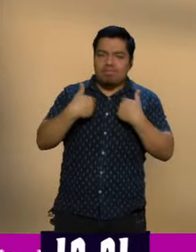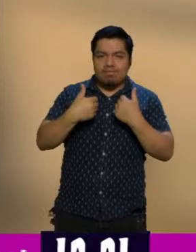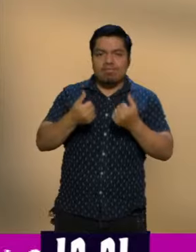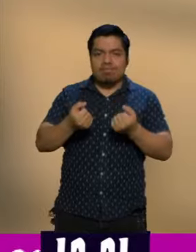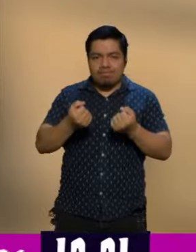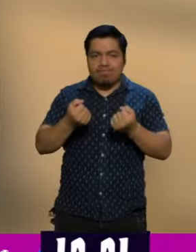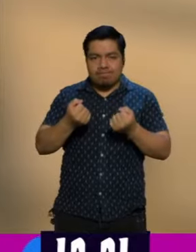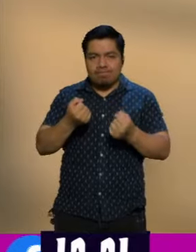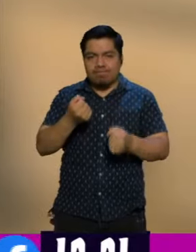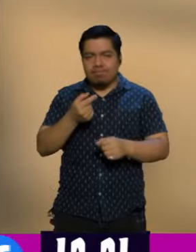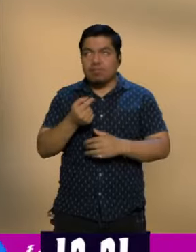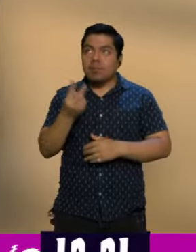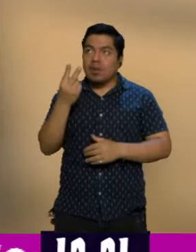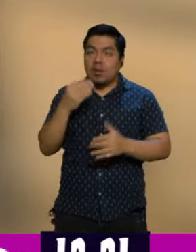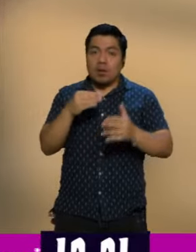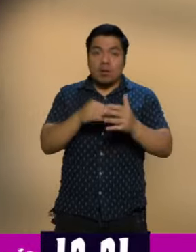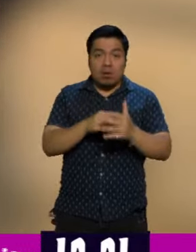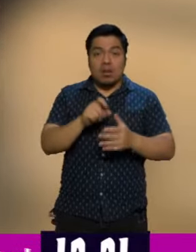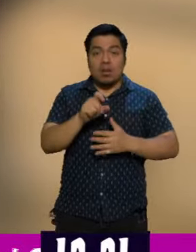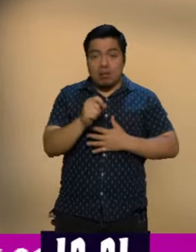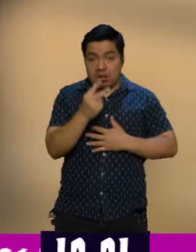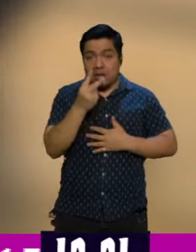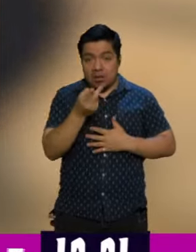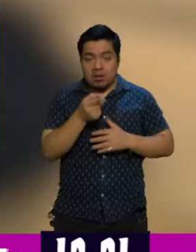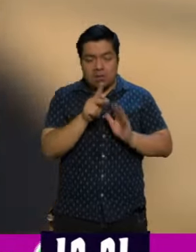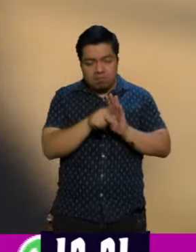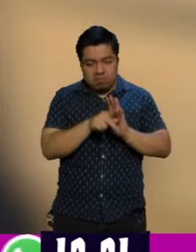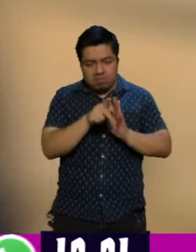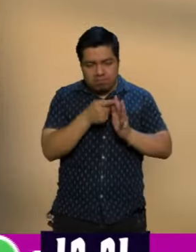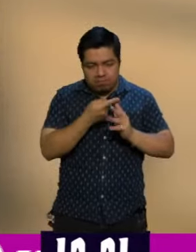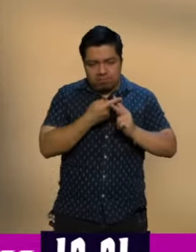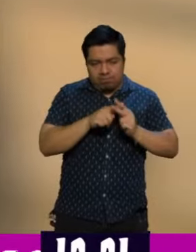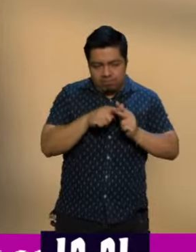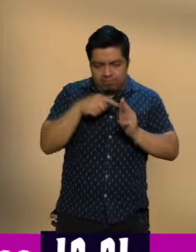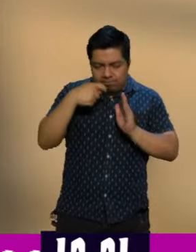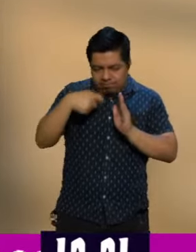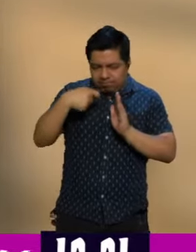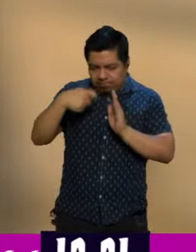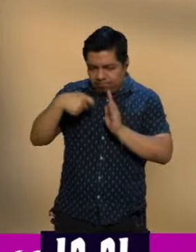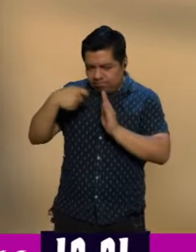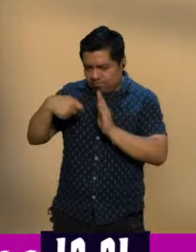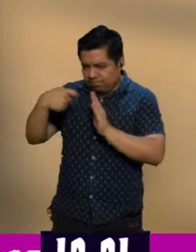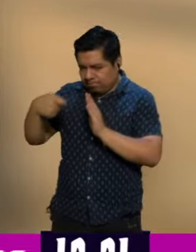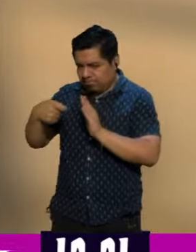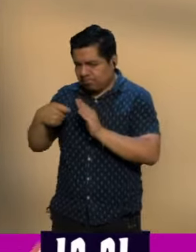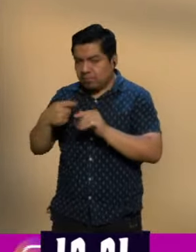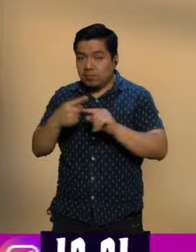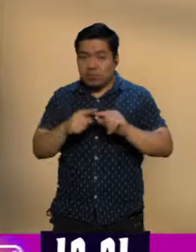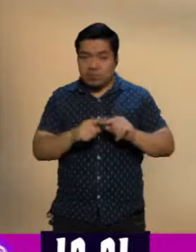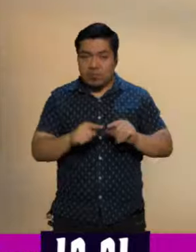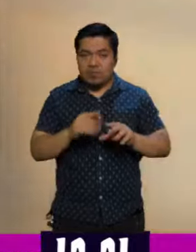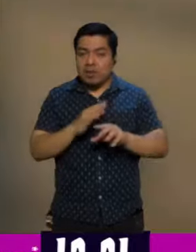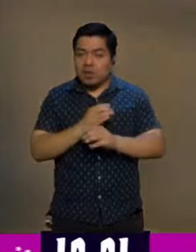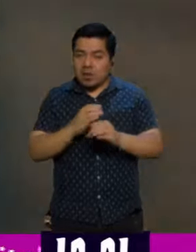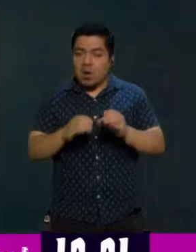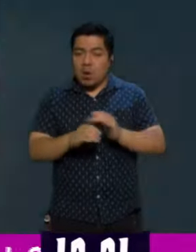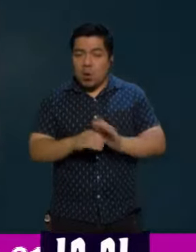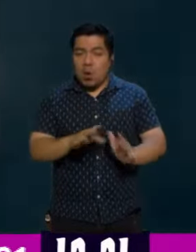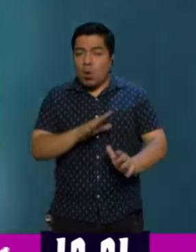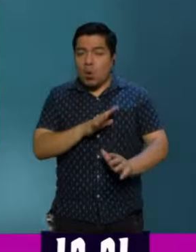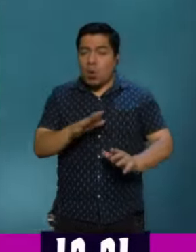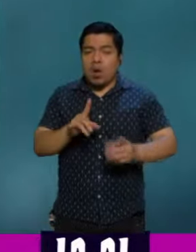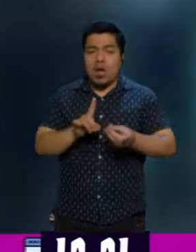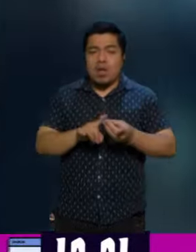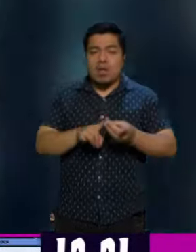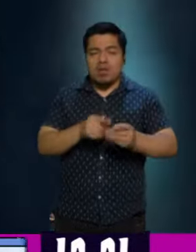started this in 2022. This filming, that there are amazing parallels to what was going on in